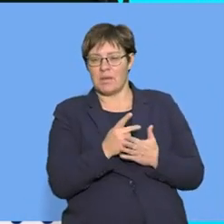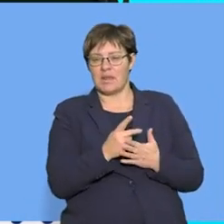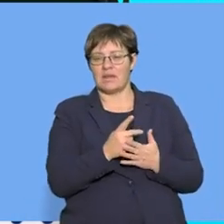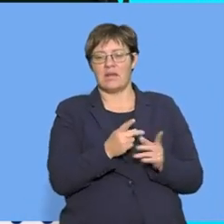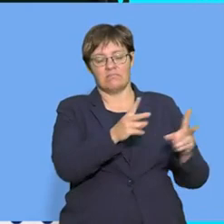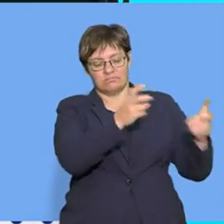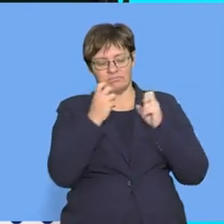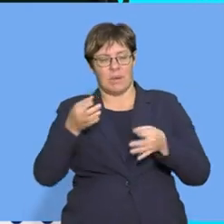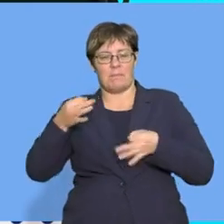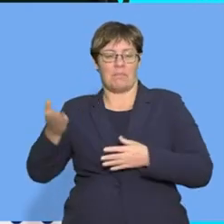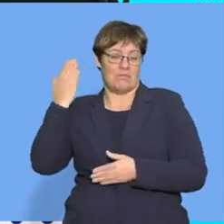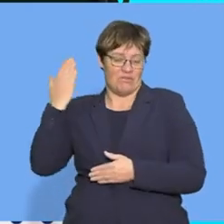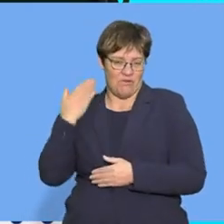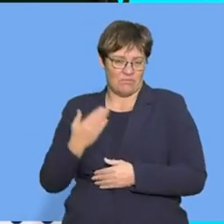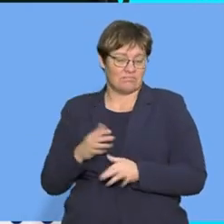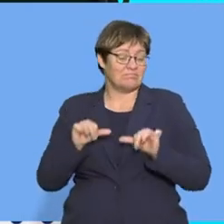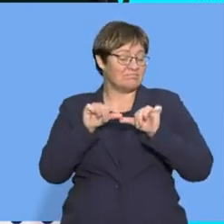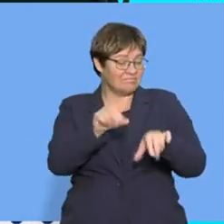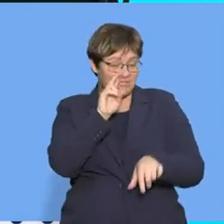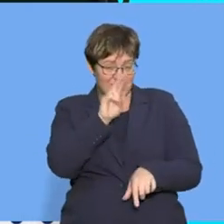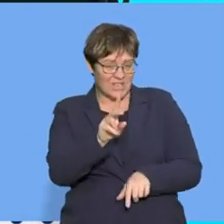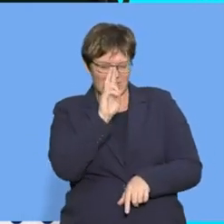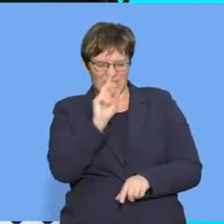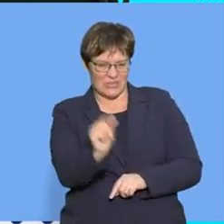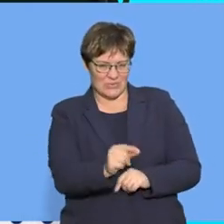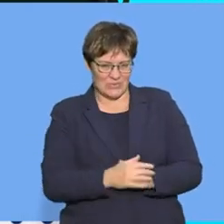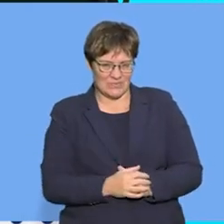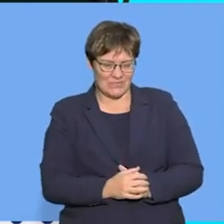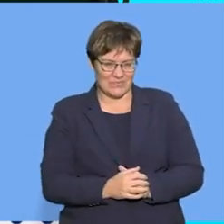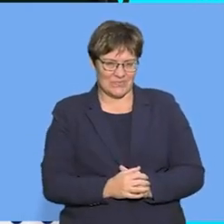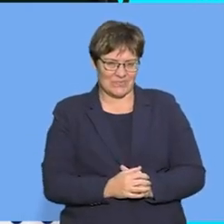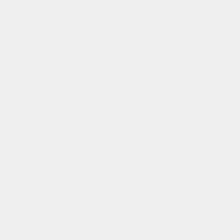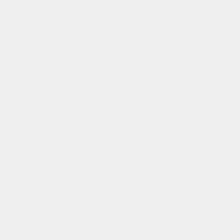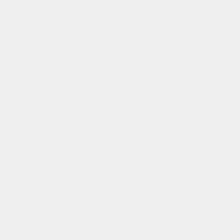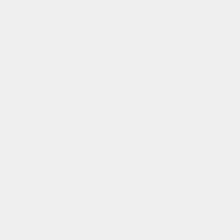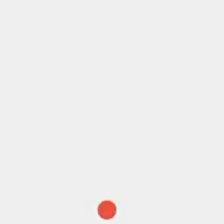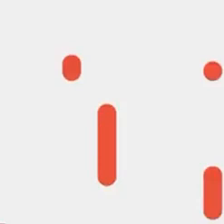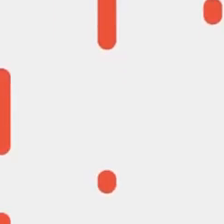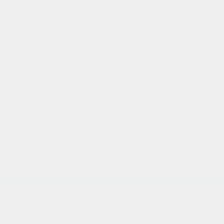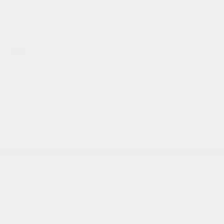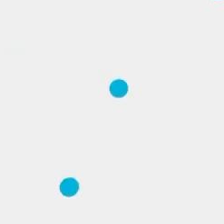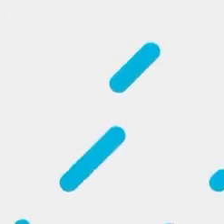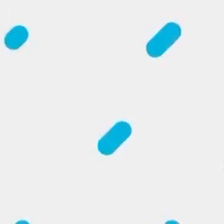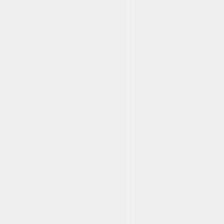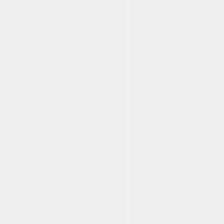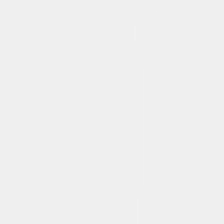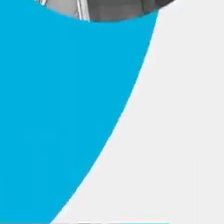the past papers. Please stay tuned. I'll be back just now.